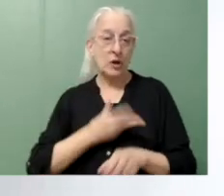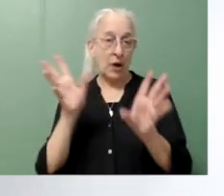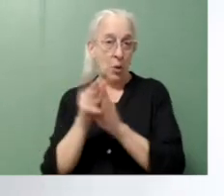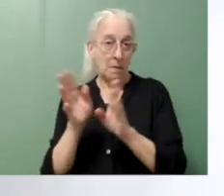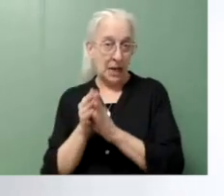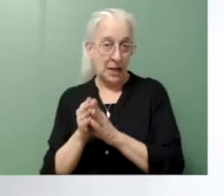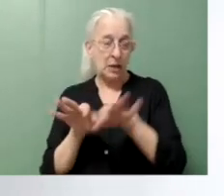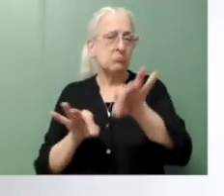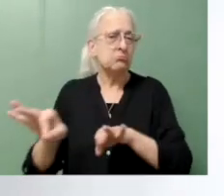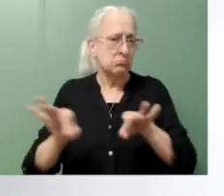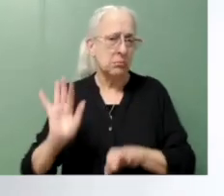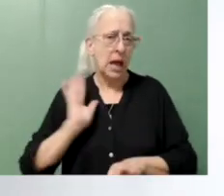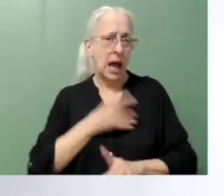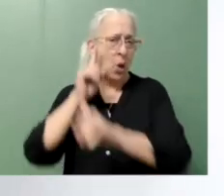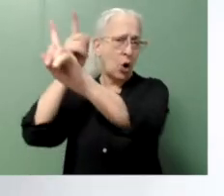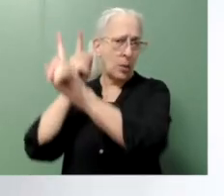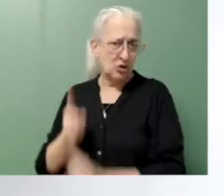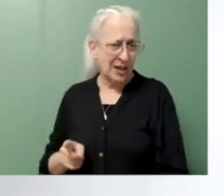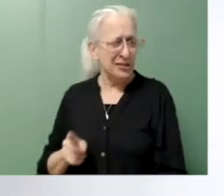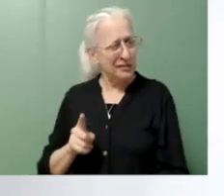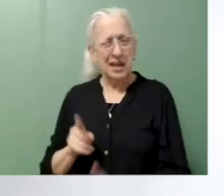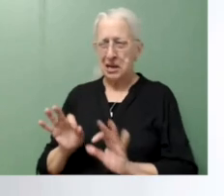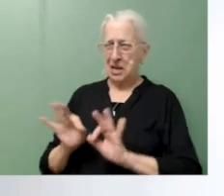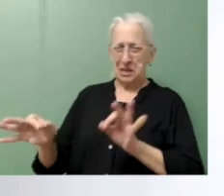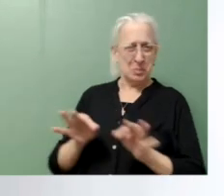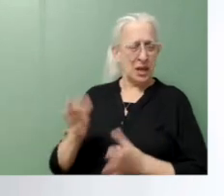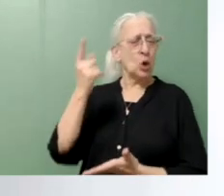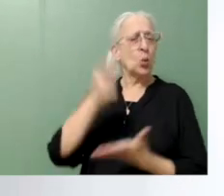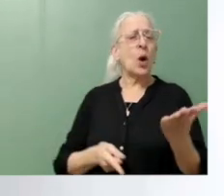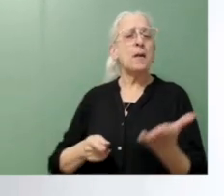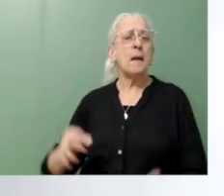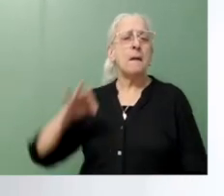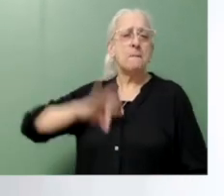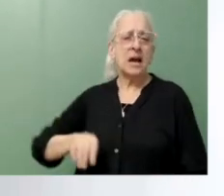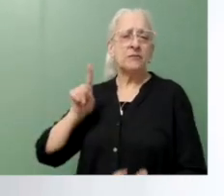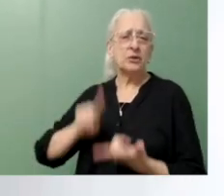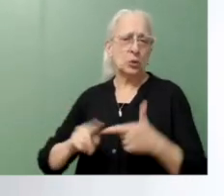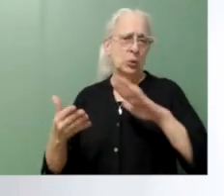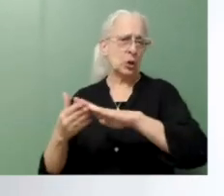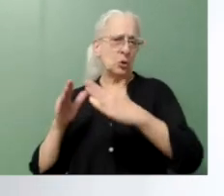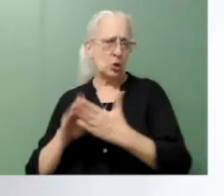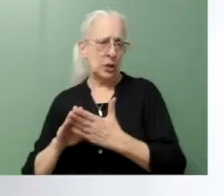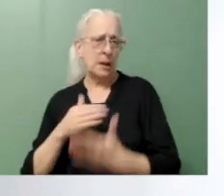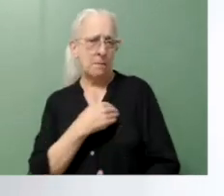and spell out what's in it for audience members. We offer materials and meetings in